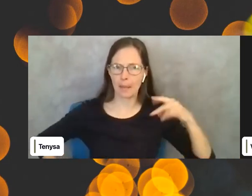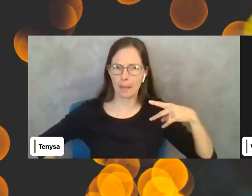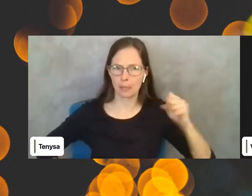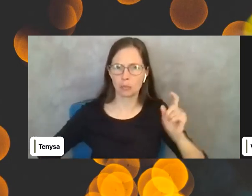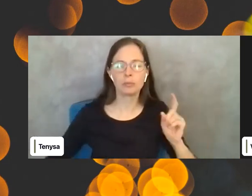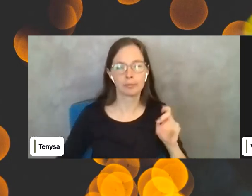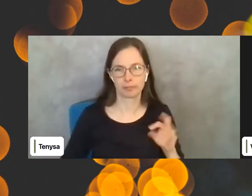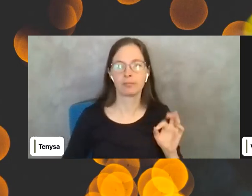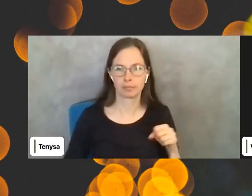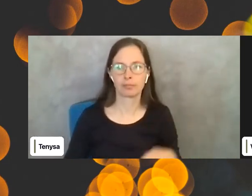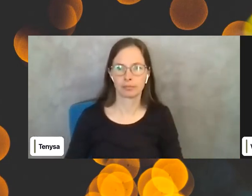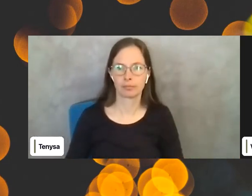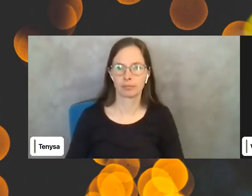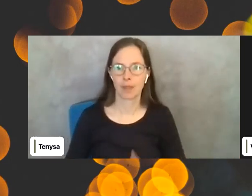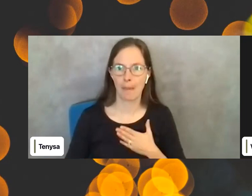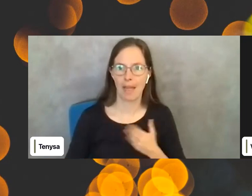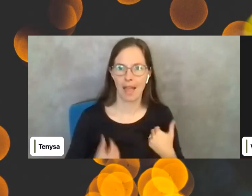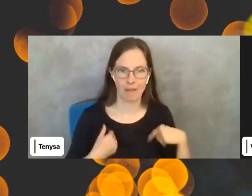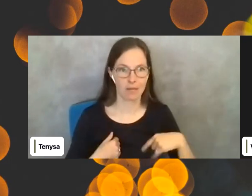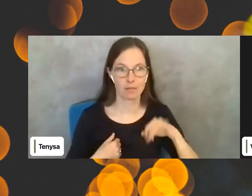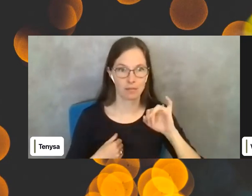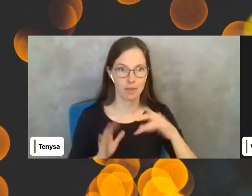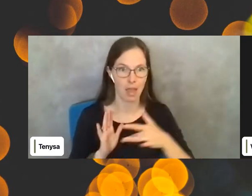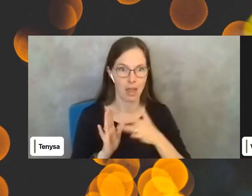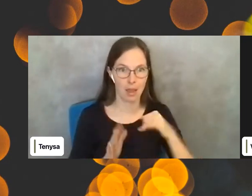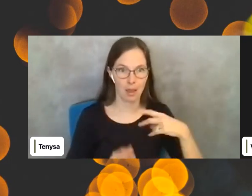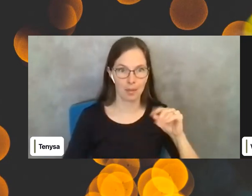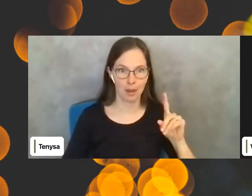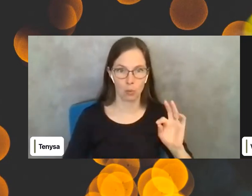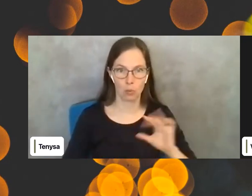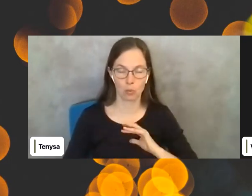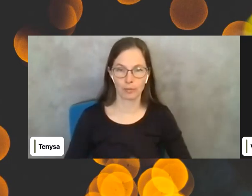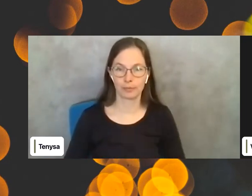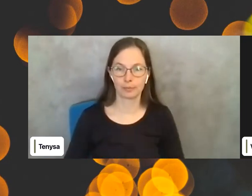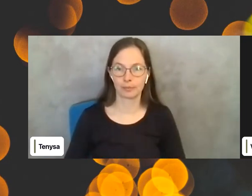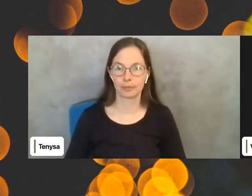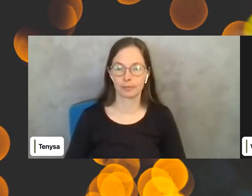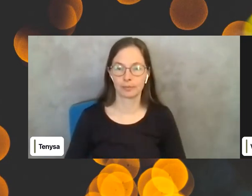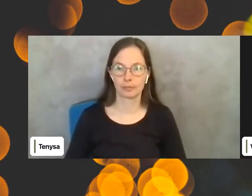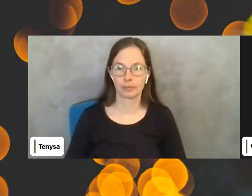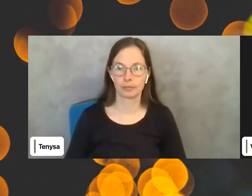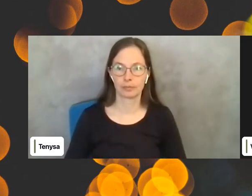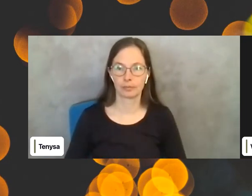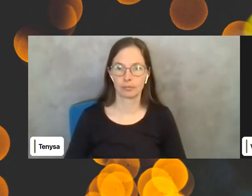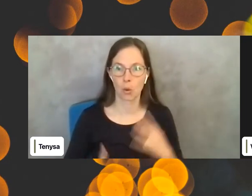Beautiful. I'm so glad that I have this iPad thing. It's perfect. Fancy stuff. Fabulous.